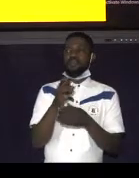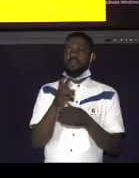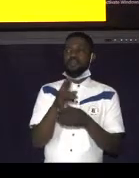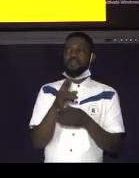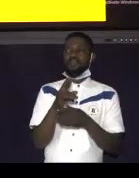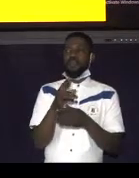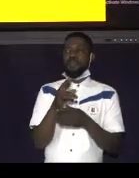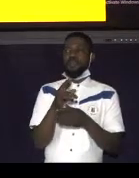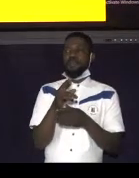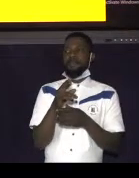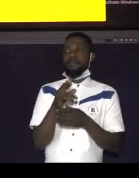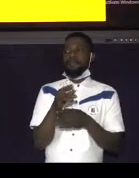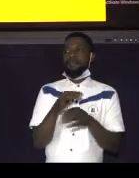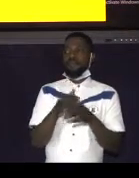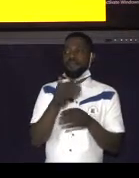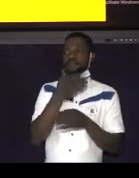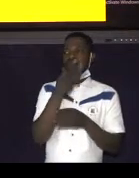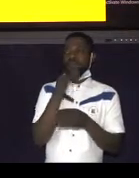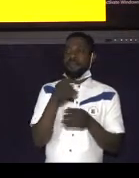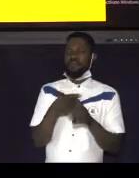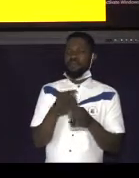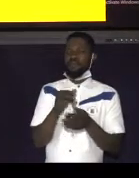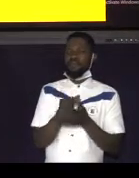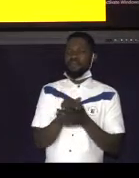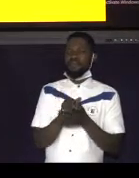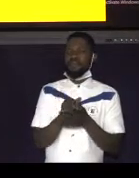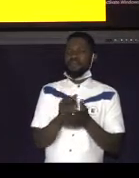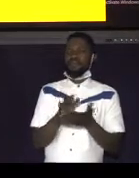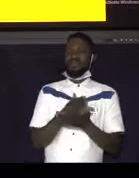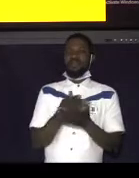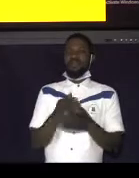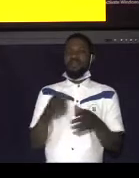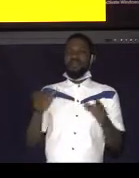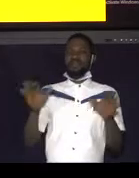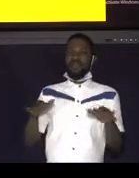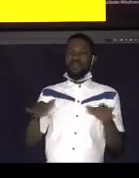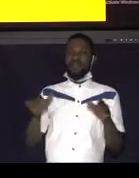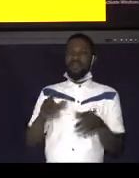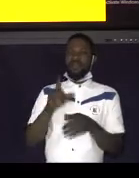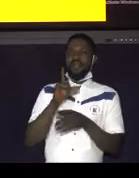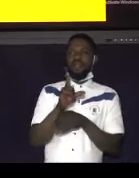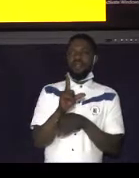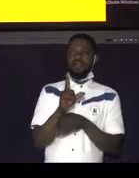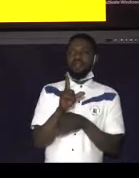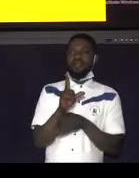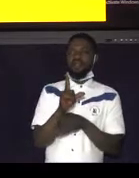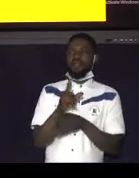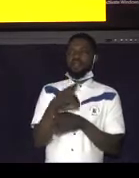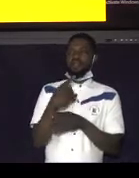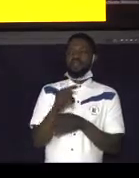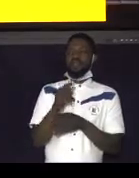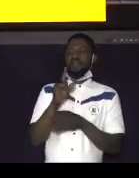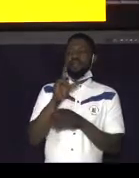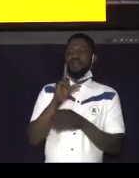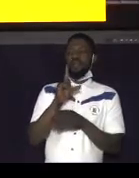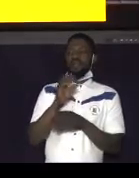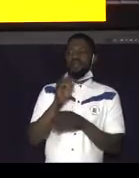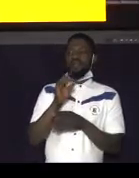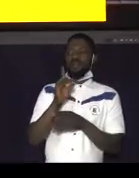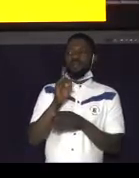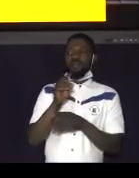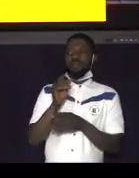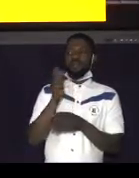order level. Don't forget from that song, Fly Like. That is letter L. That means the load should